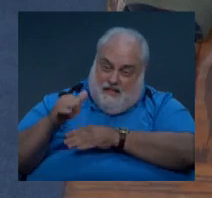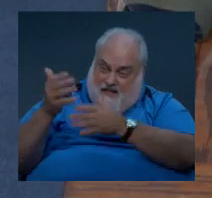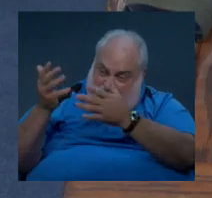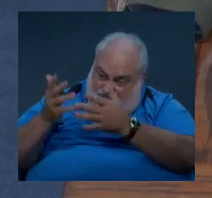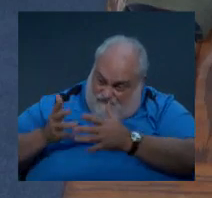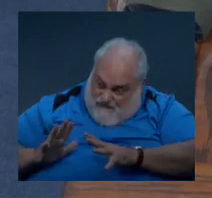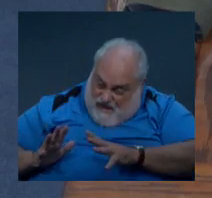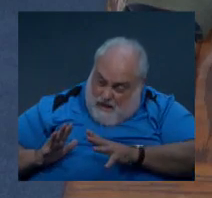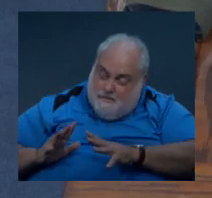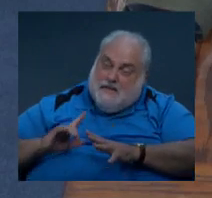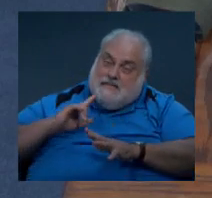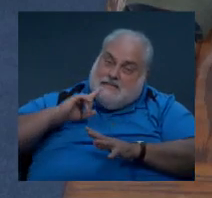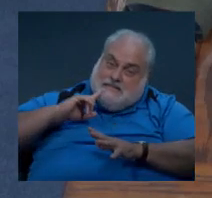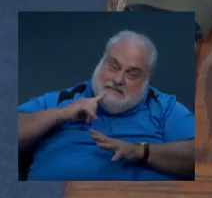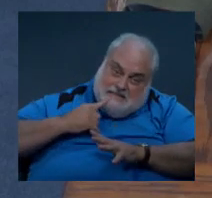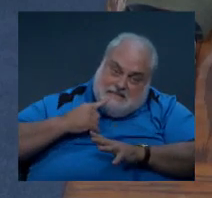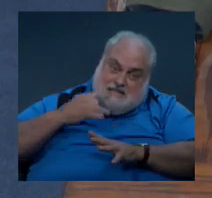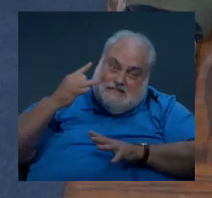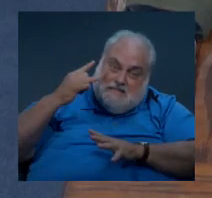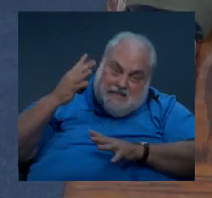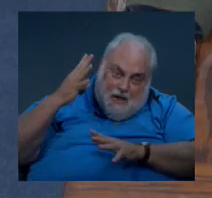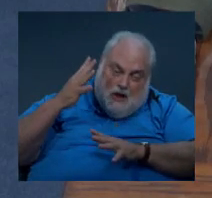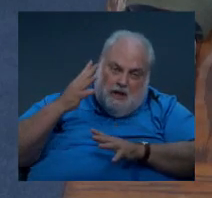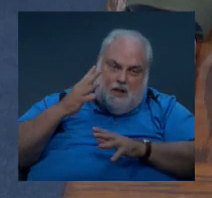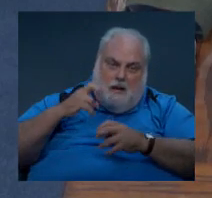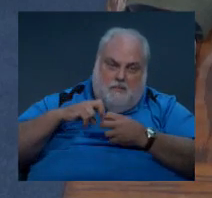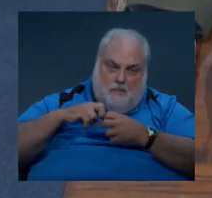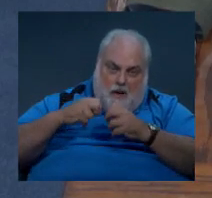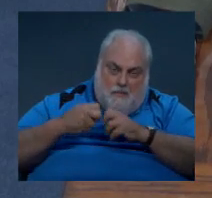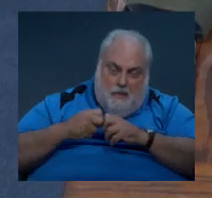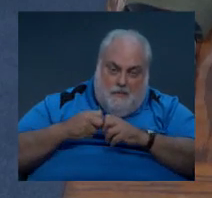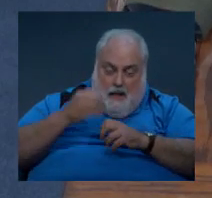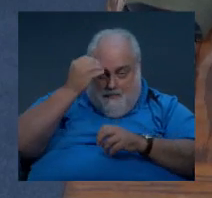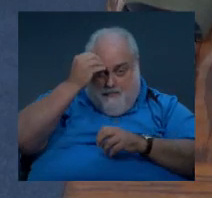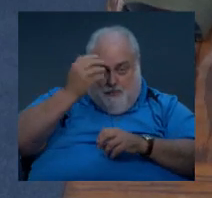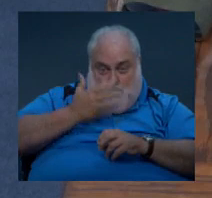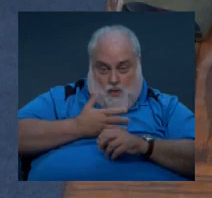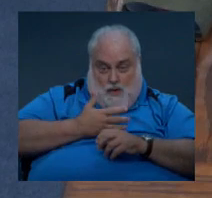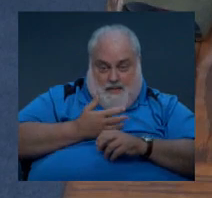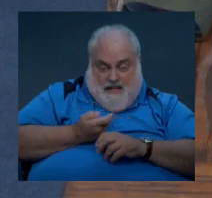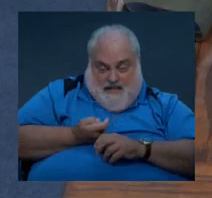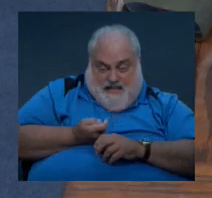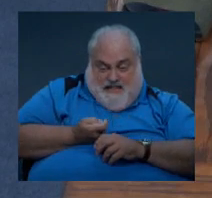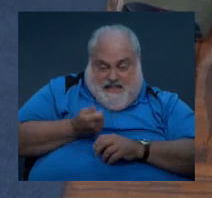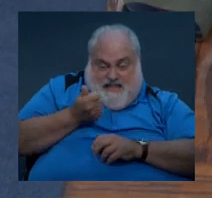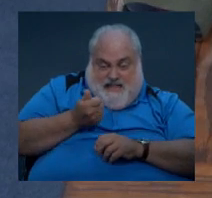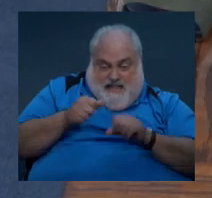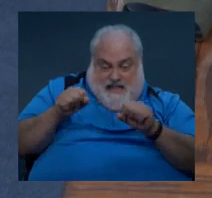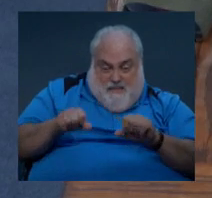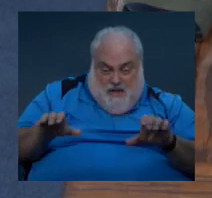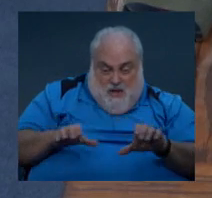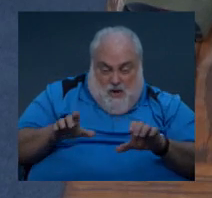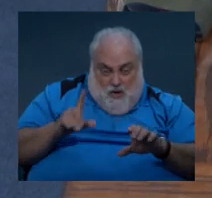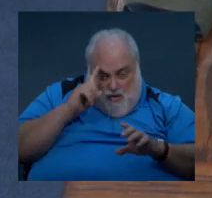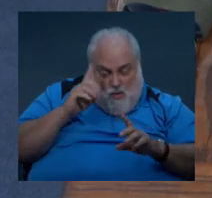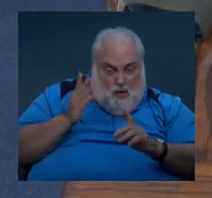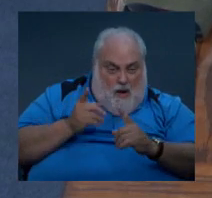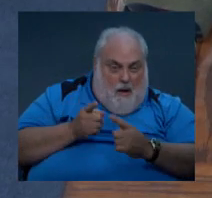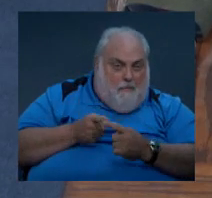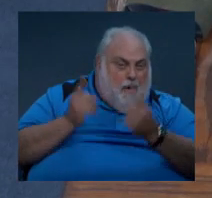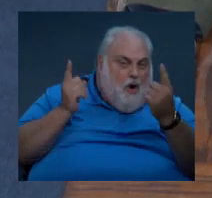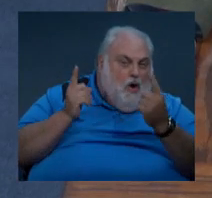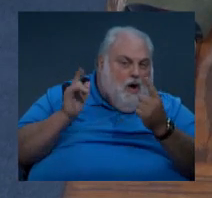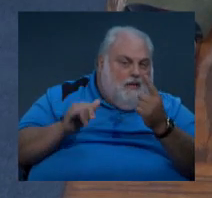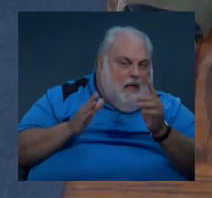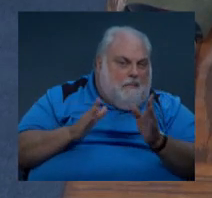out, a real severe problem. I am told there's very little that can be done to oppose the plan,